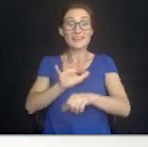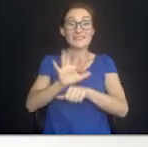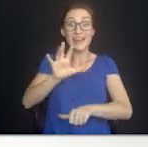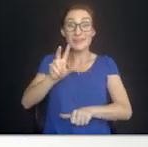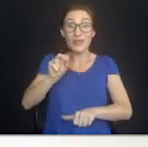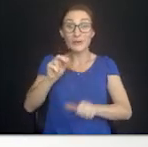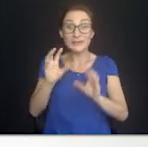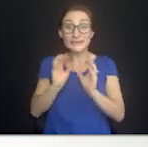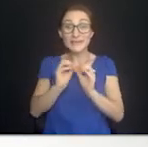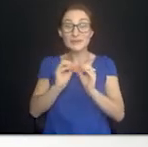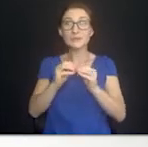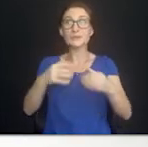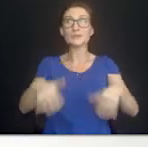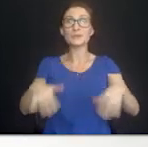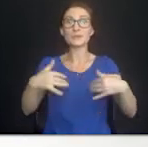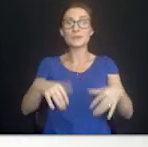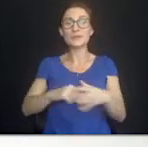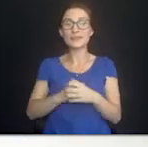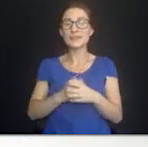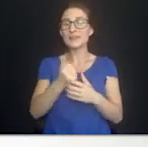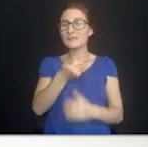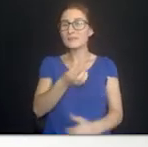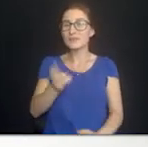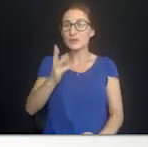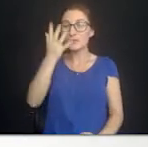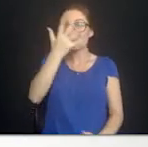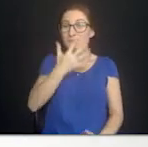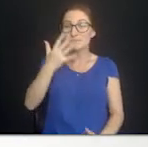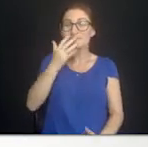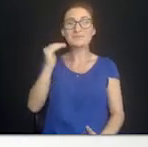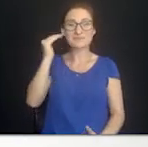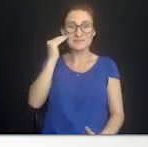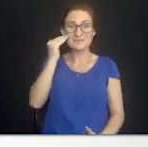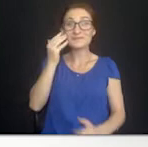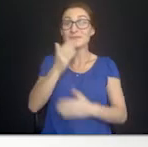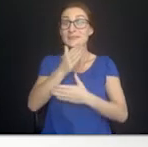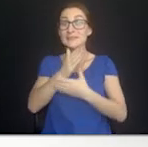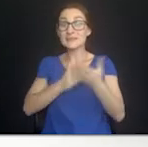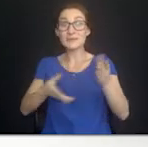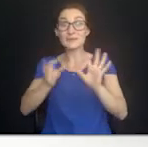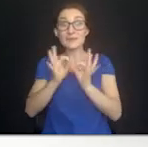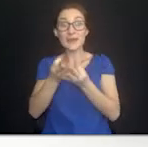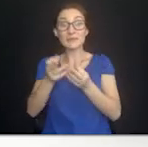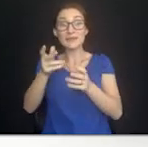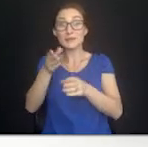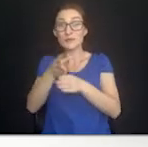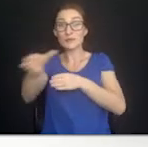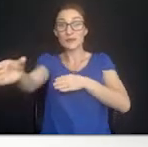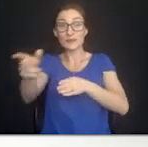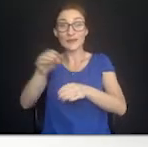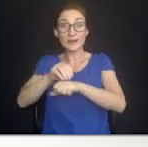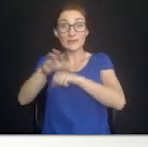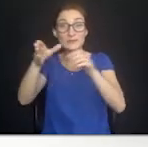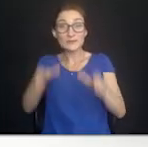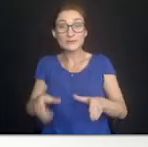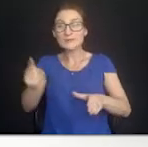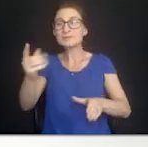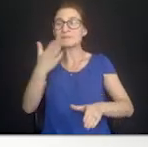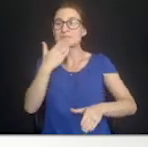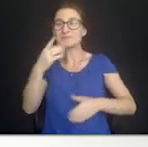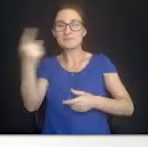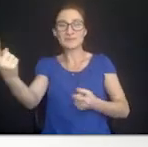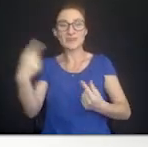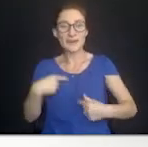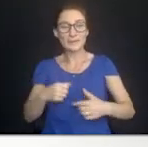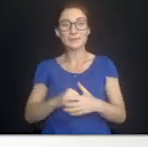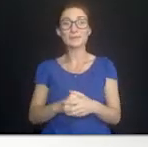session. Wow. I see a few familiar faces. I've got some Family Care Council members out there waving at you. Thank you for joining